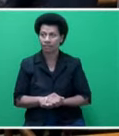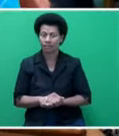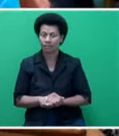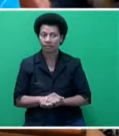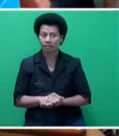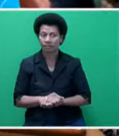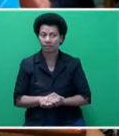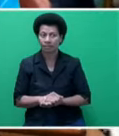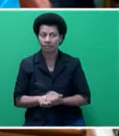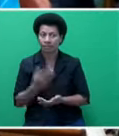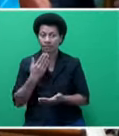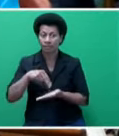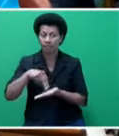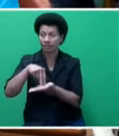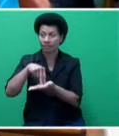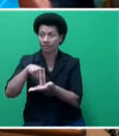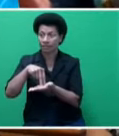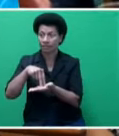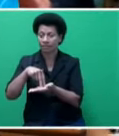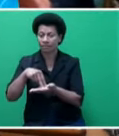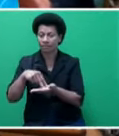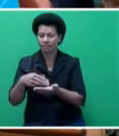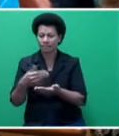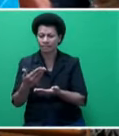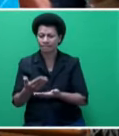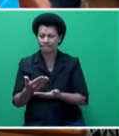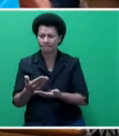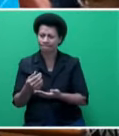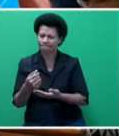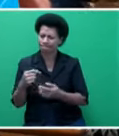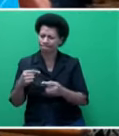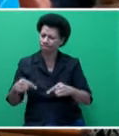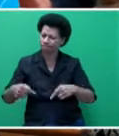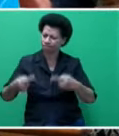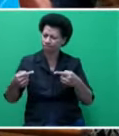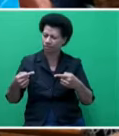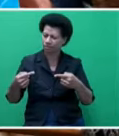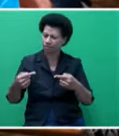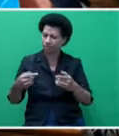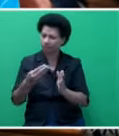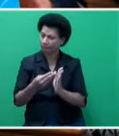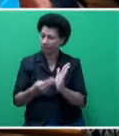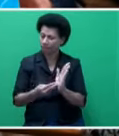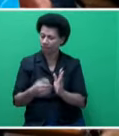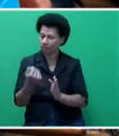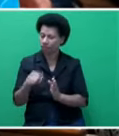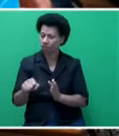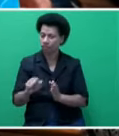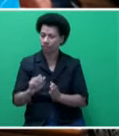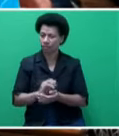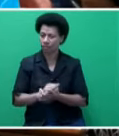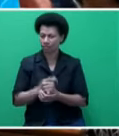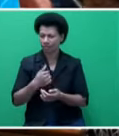I'm not standing to oppose the bill, but I do think, Mr. Speaker, that